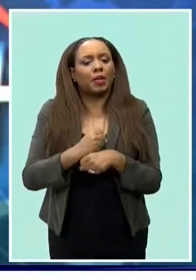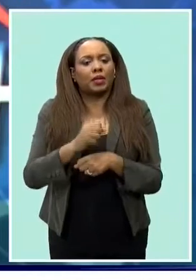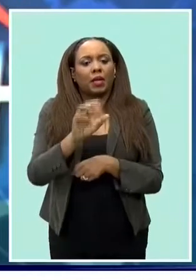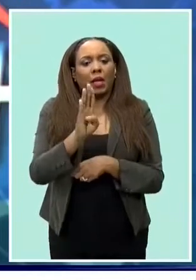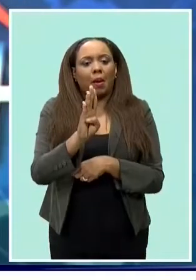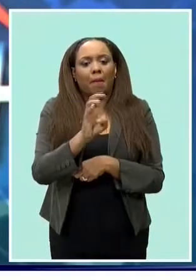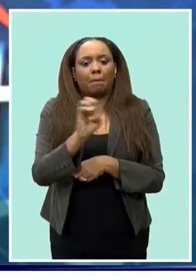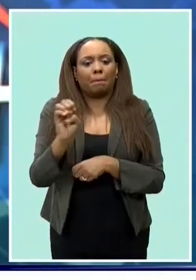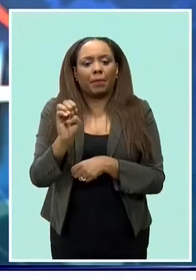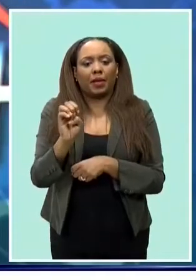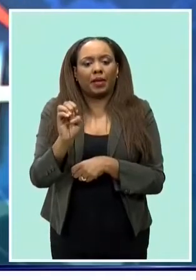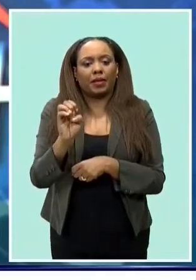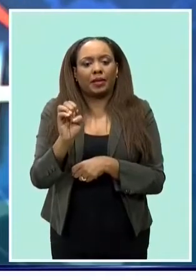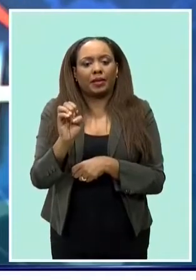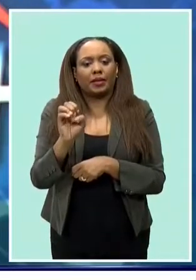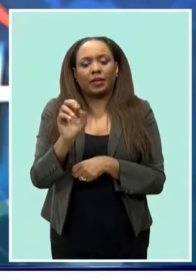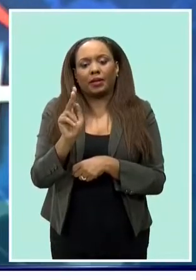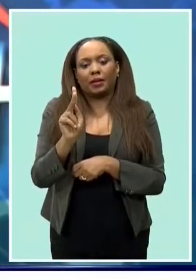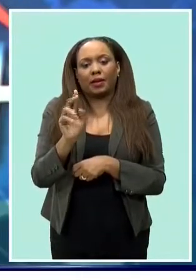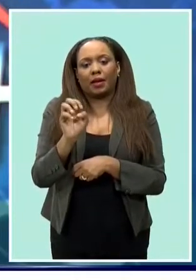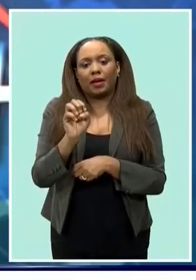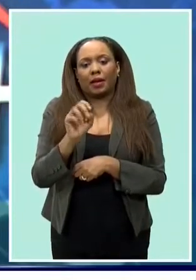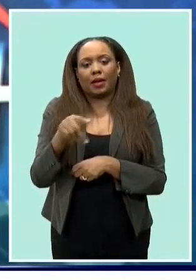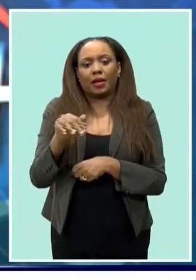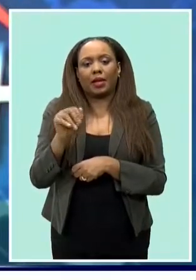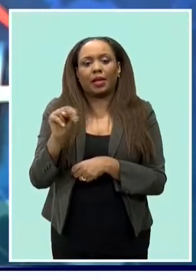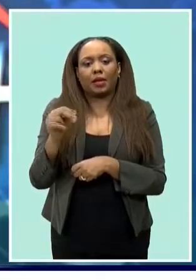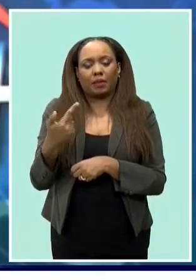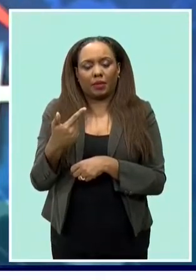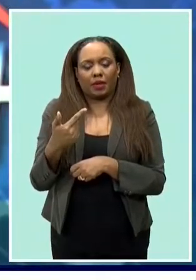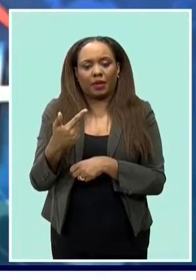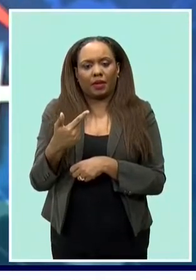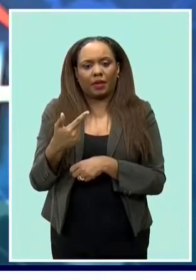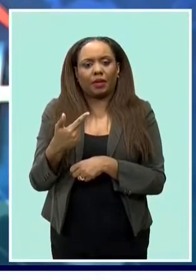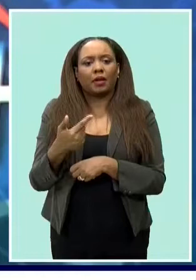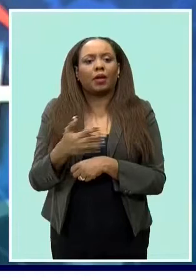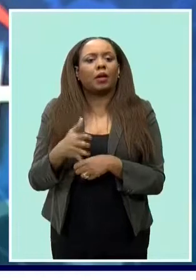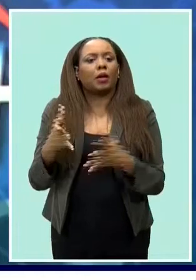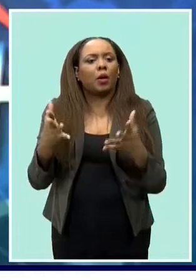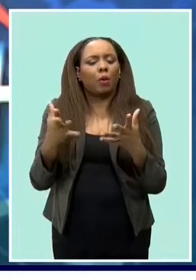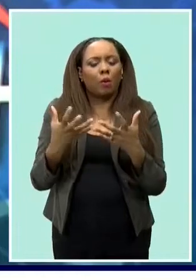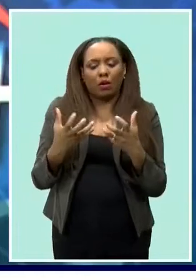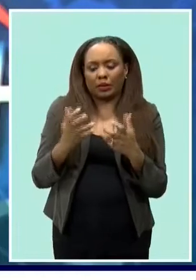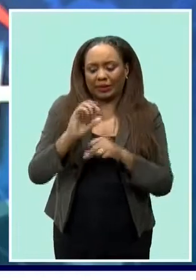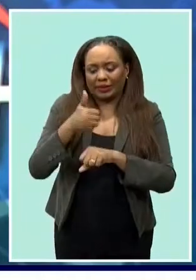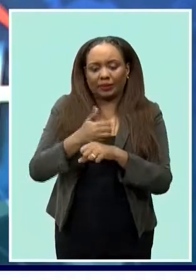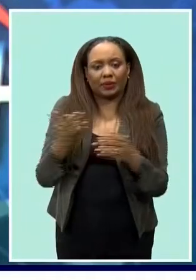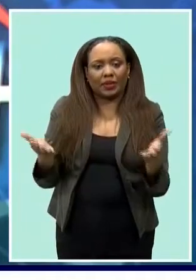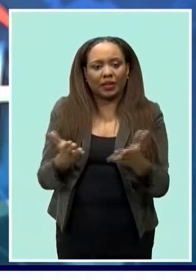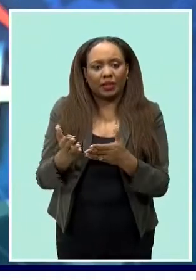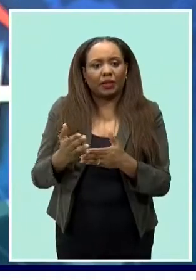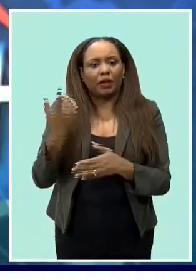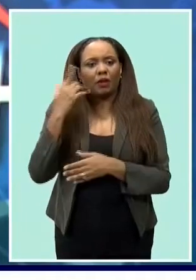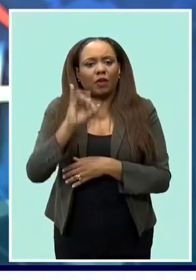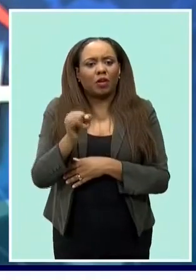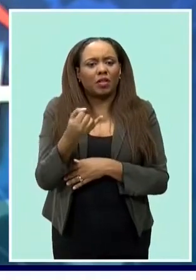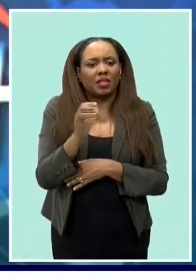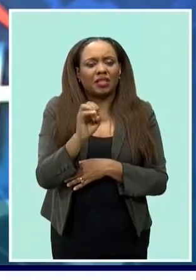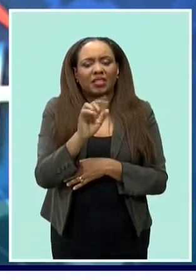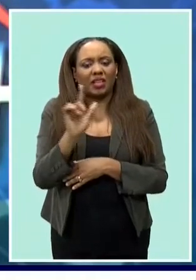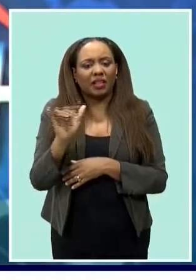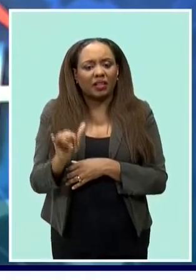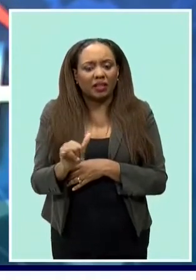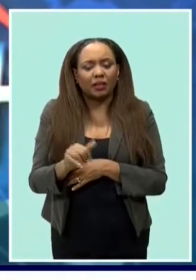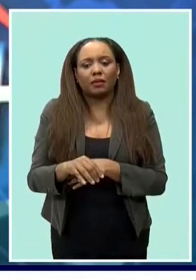only product likely to be produced. Hives also produce pollen, wax, royal jelly, and propolis. President of the Barbados